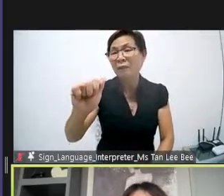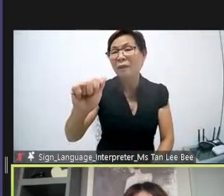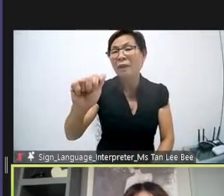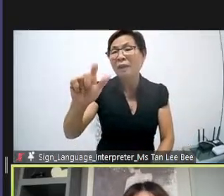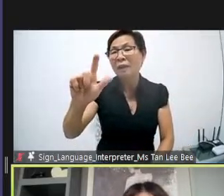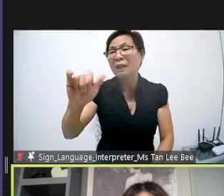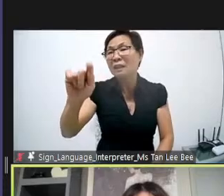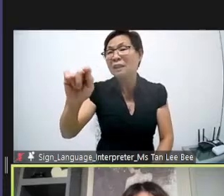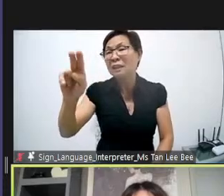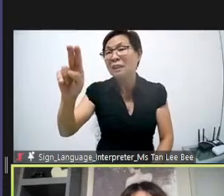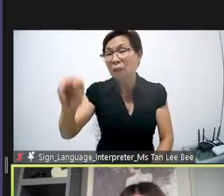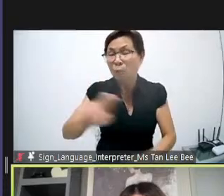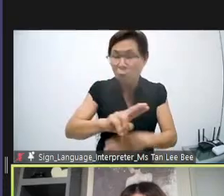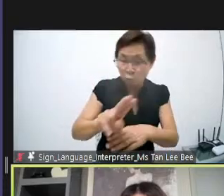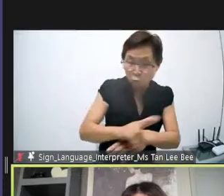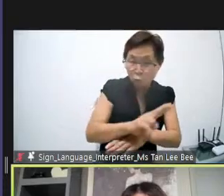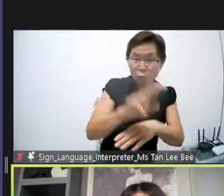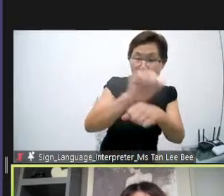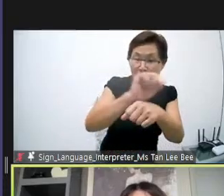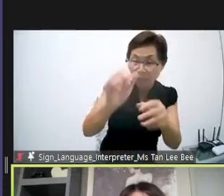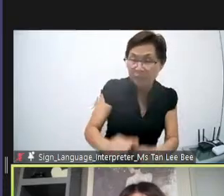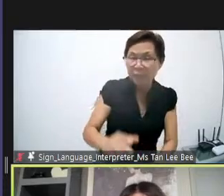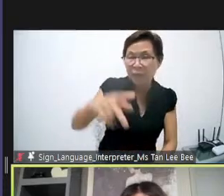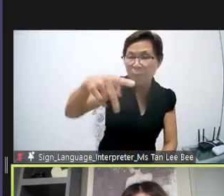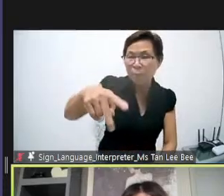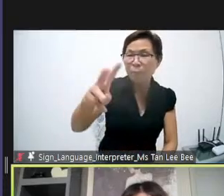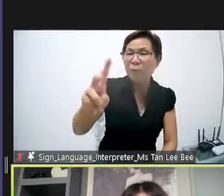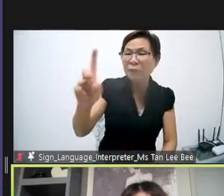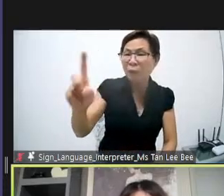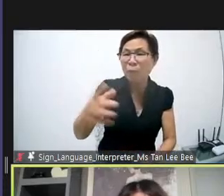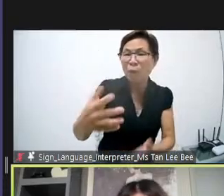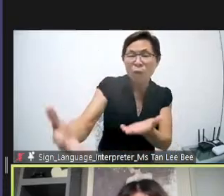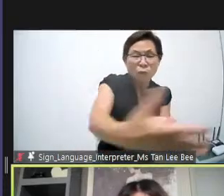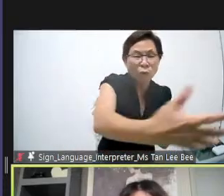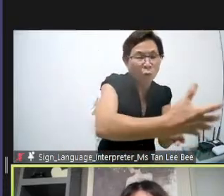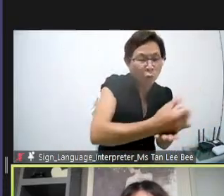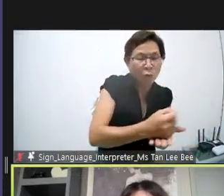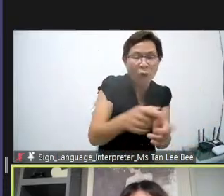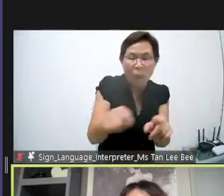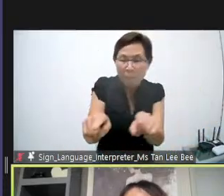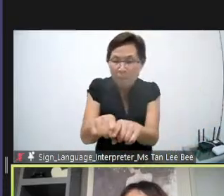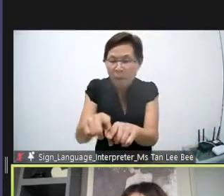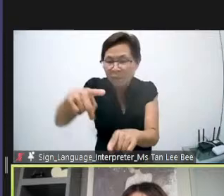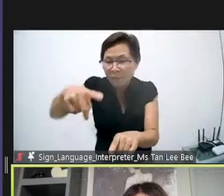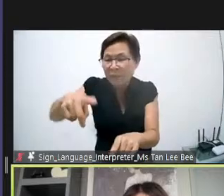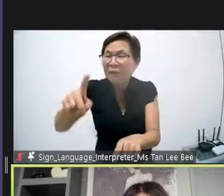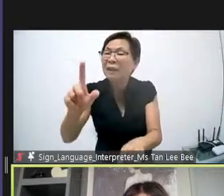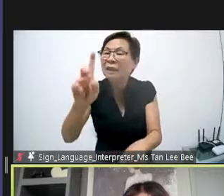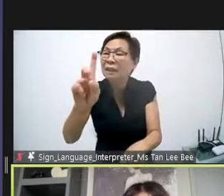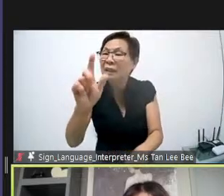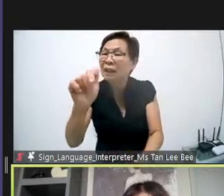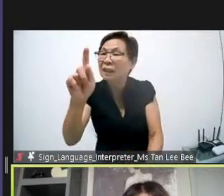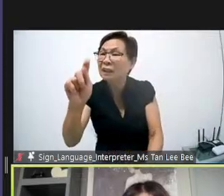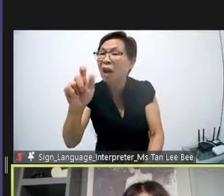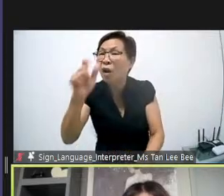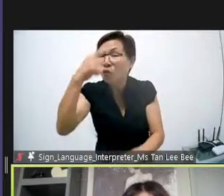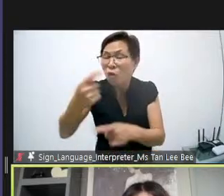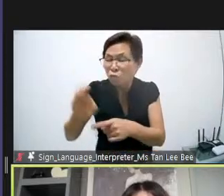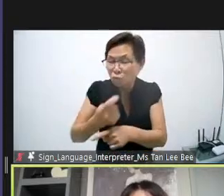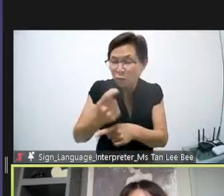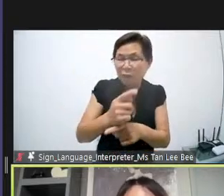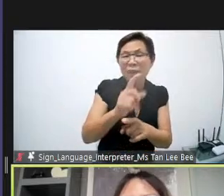utilize PWD ability to collect and preparing data for training AI, and